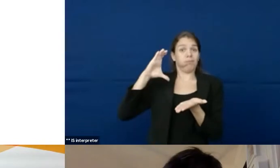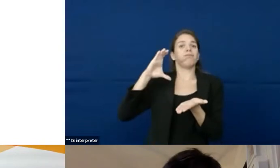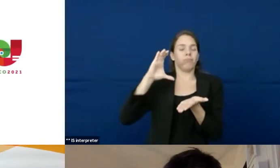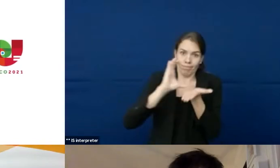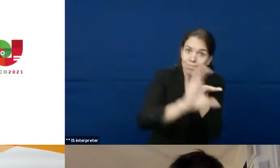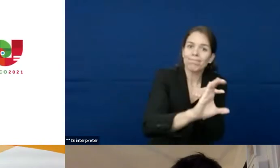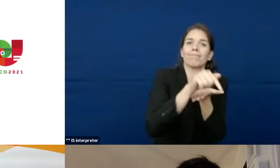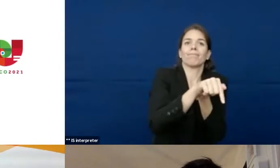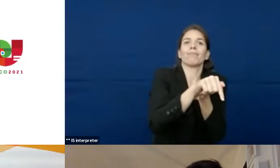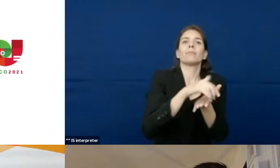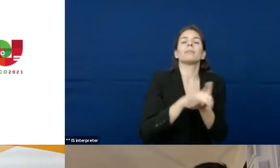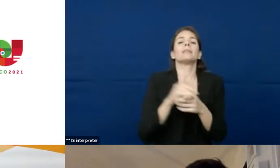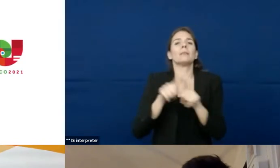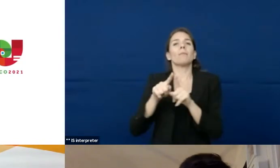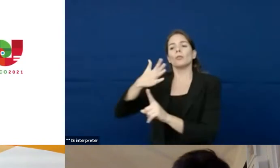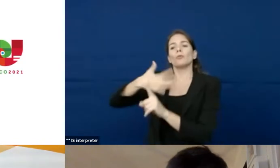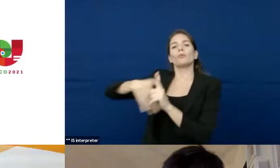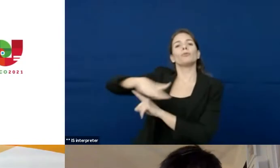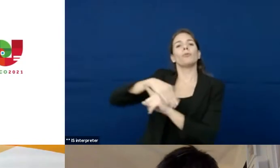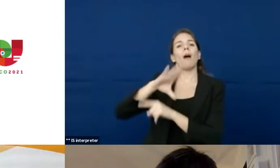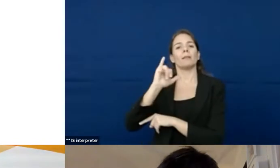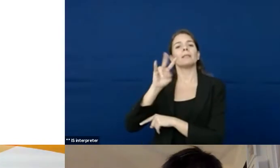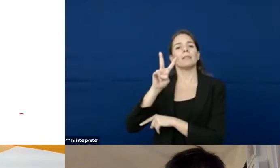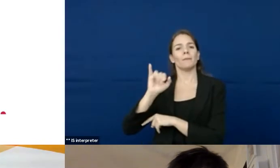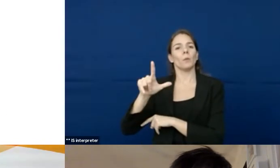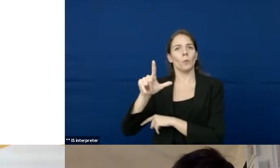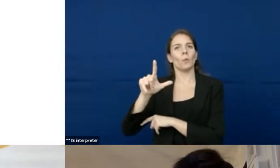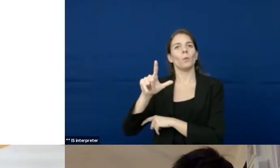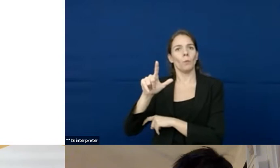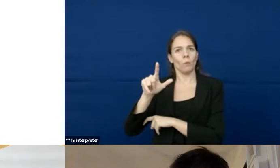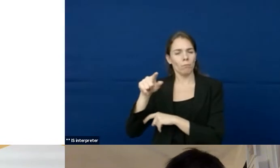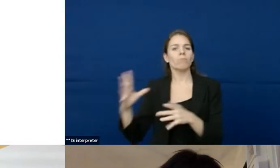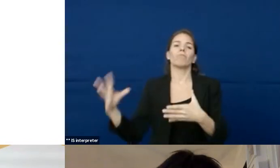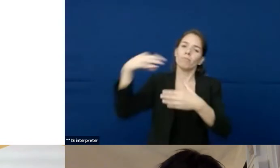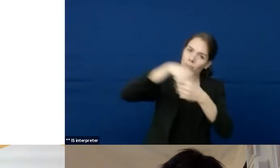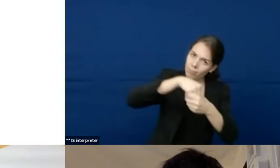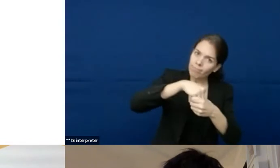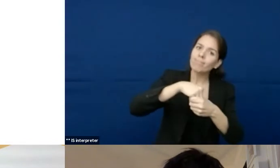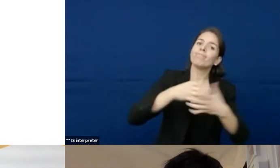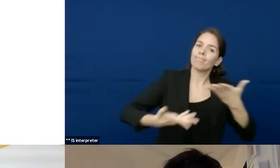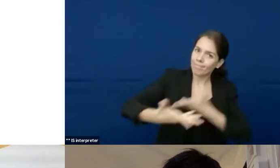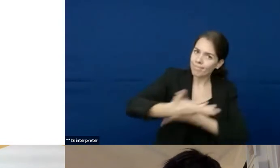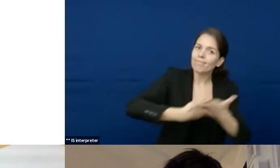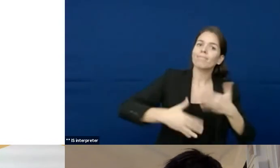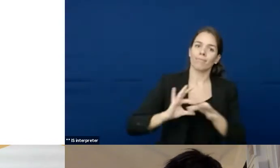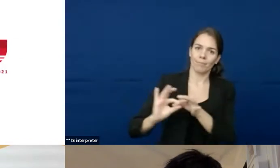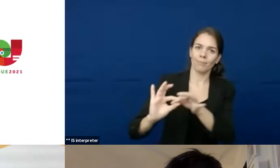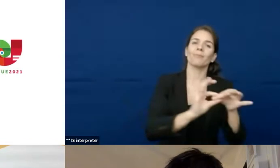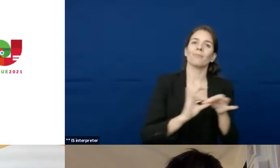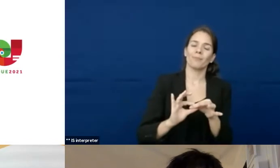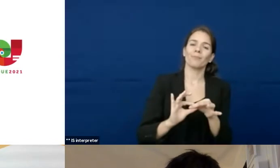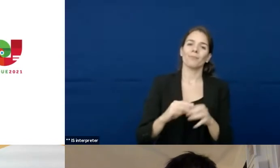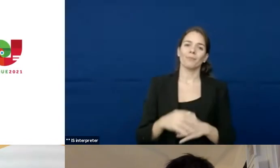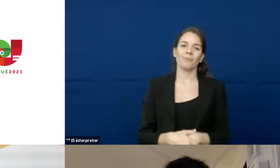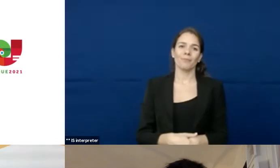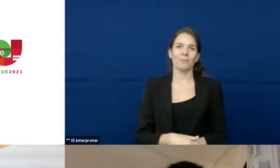let's not forget, you know, that this lack of capacity also comes from the same concept of power that I have just mentioned earlier. And